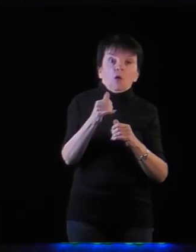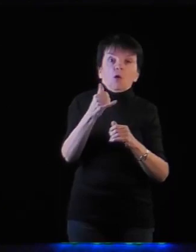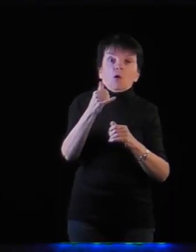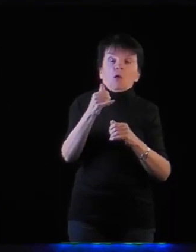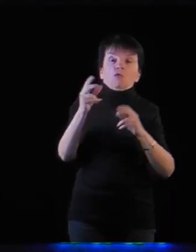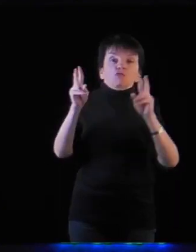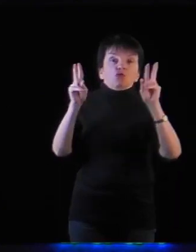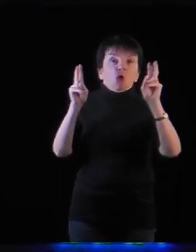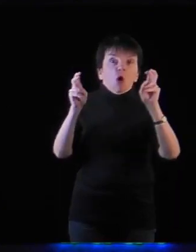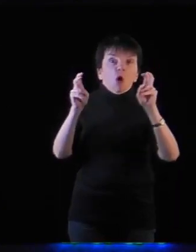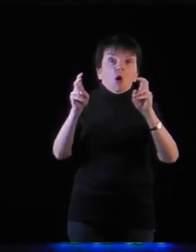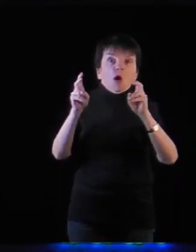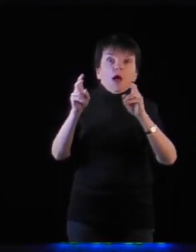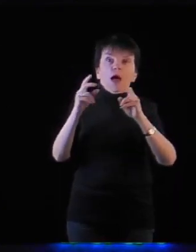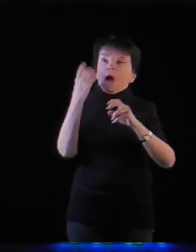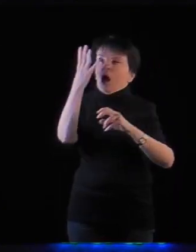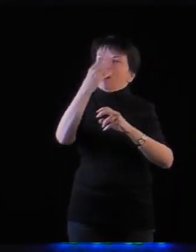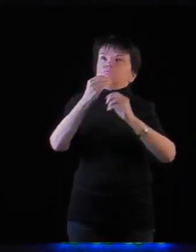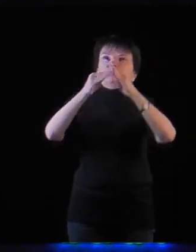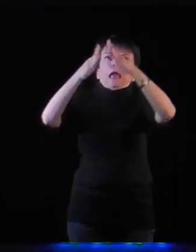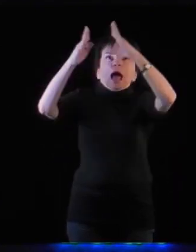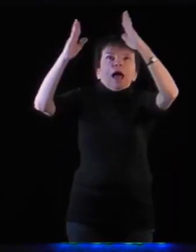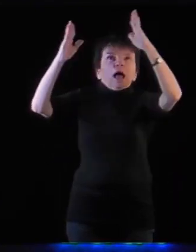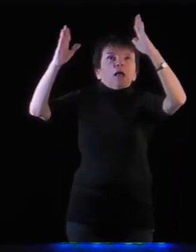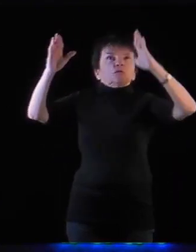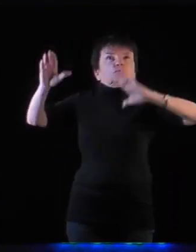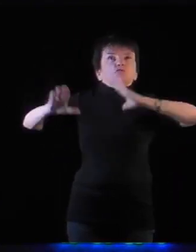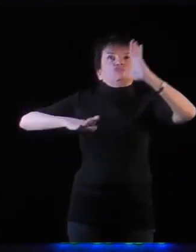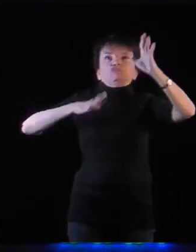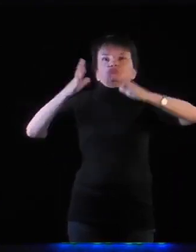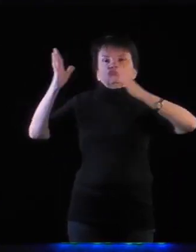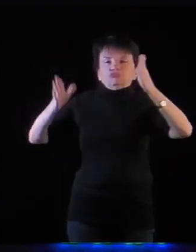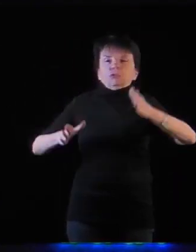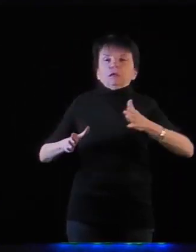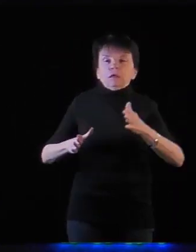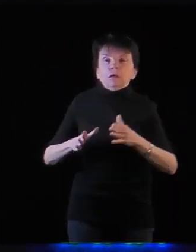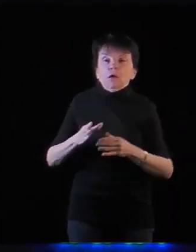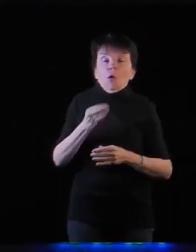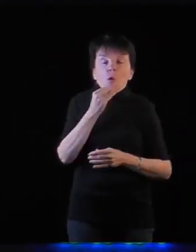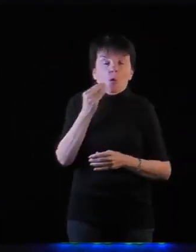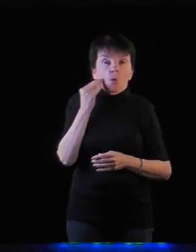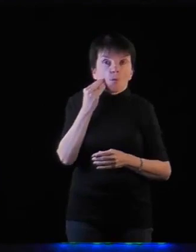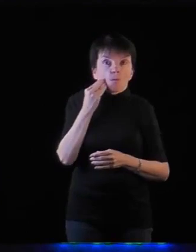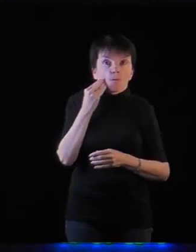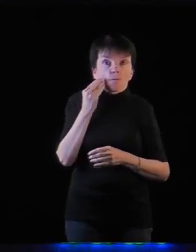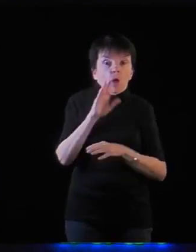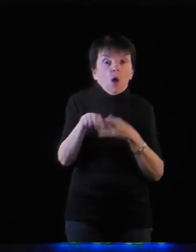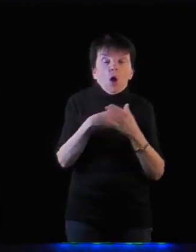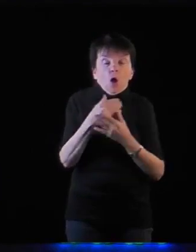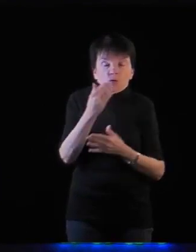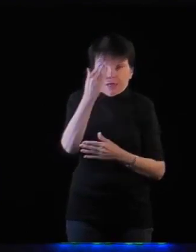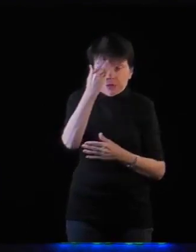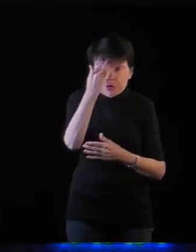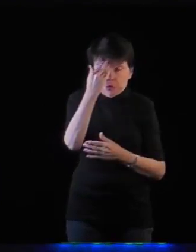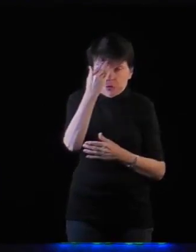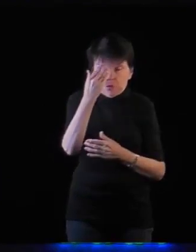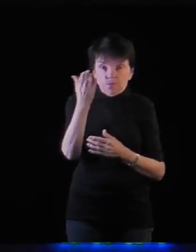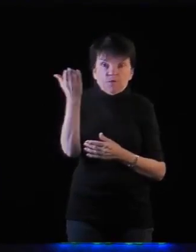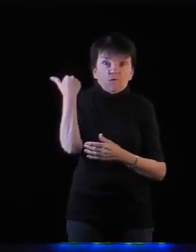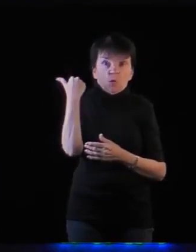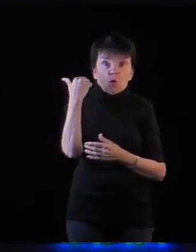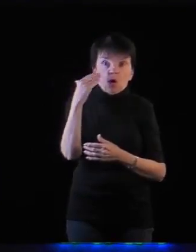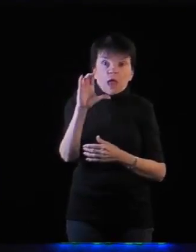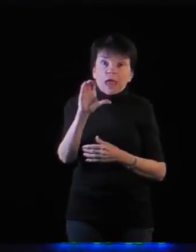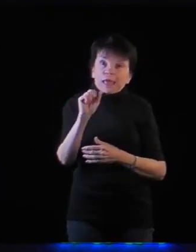home when all they had ever known was a cave. I share that with you today because it